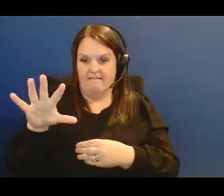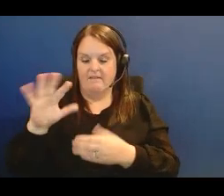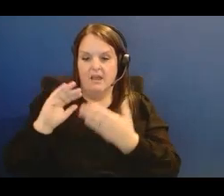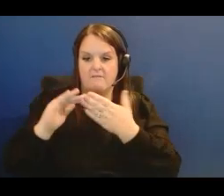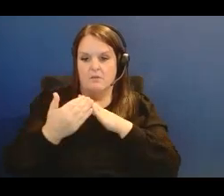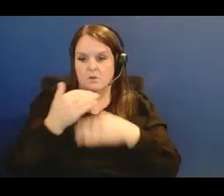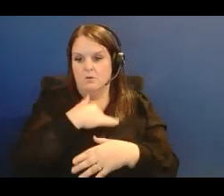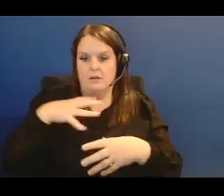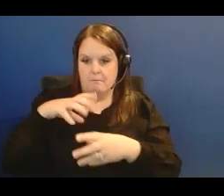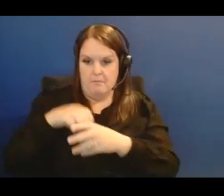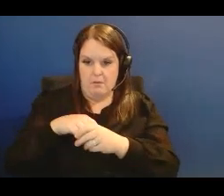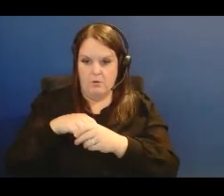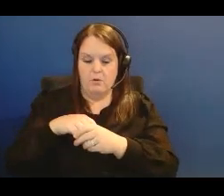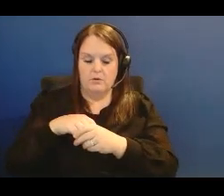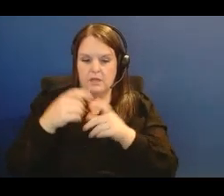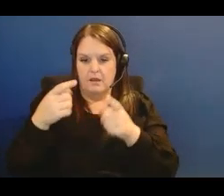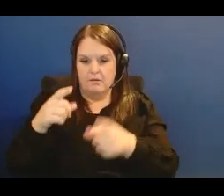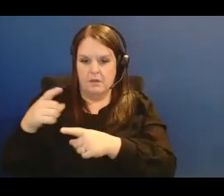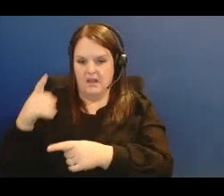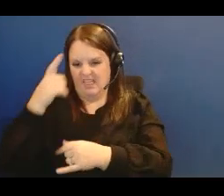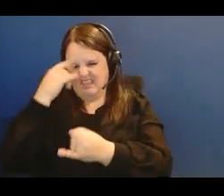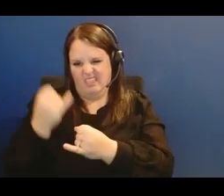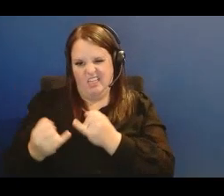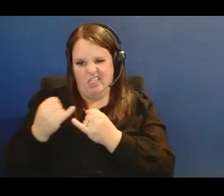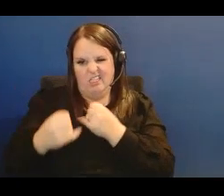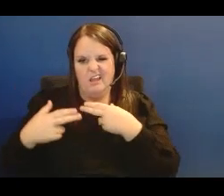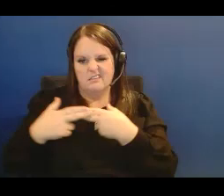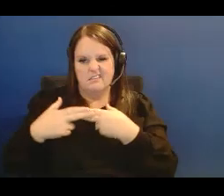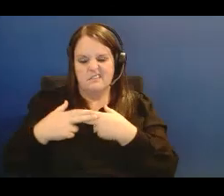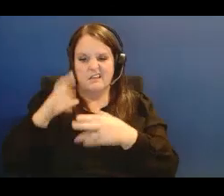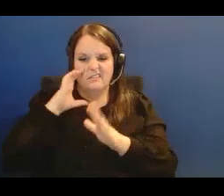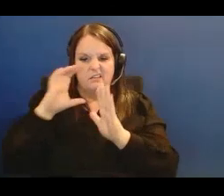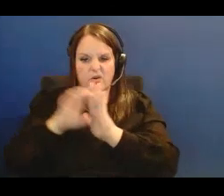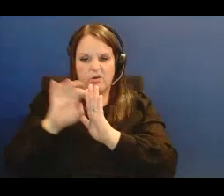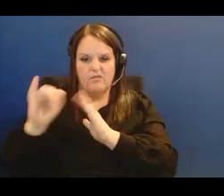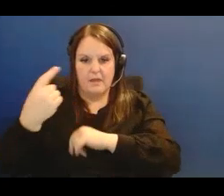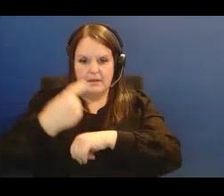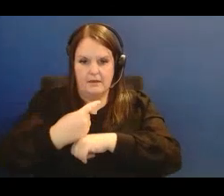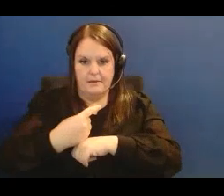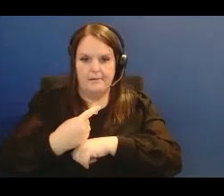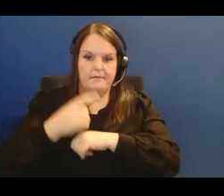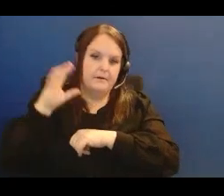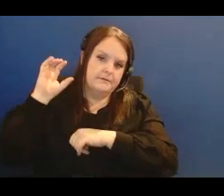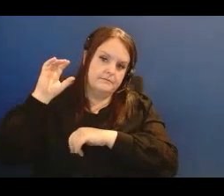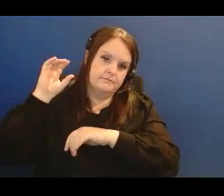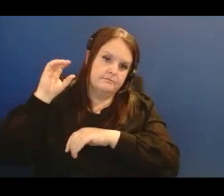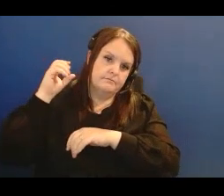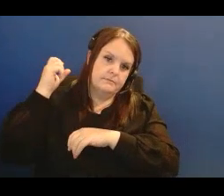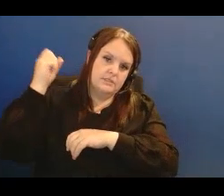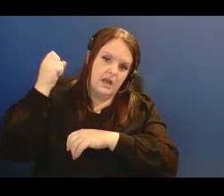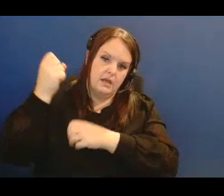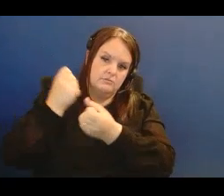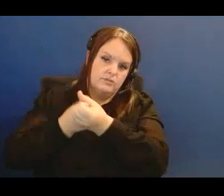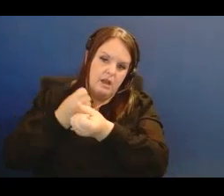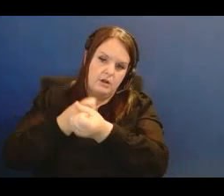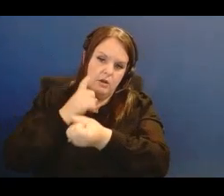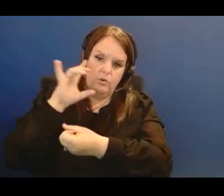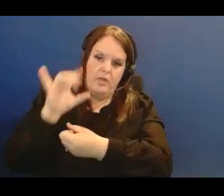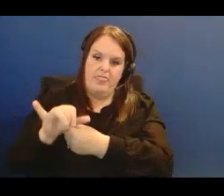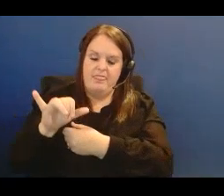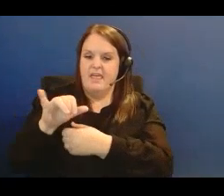members come through. And I think the last slide is just some photos from that day. I want to give a shout out to our advisor,